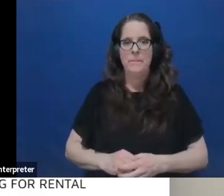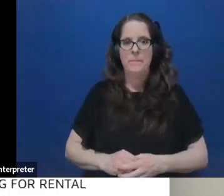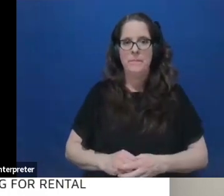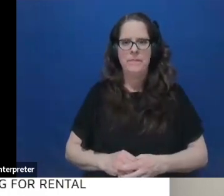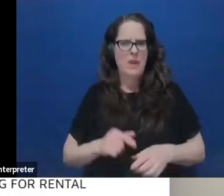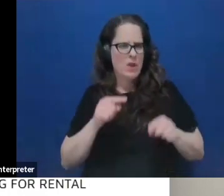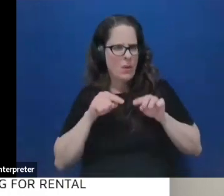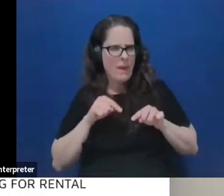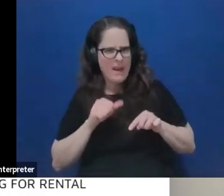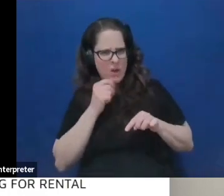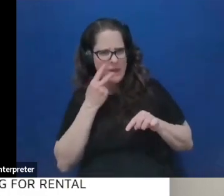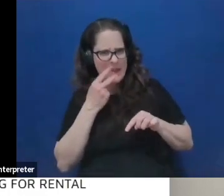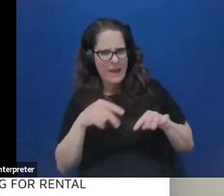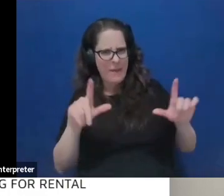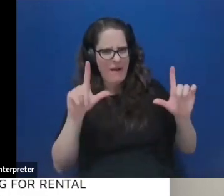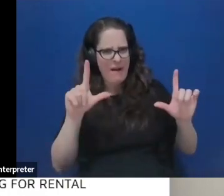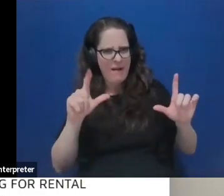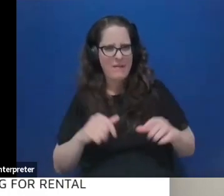I don't see a box.